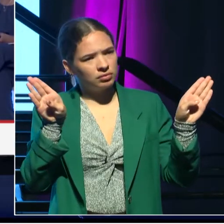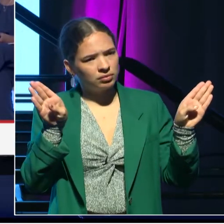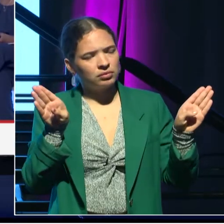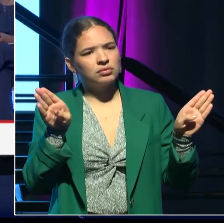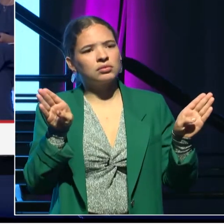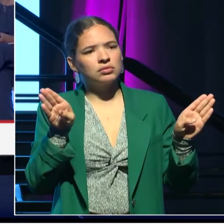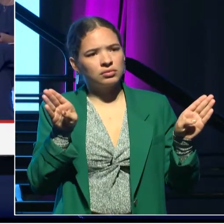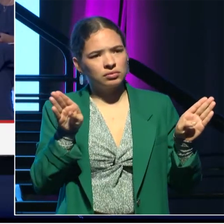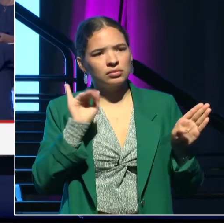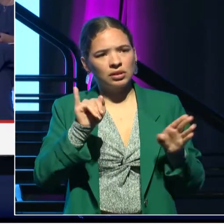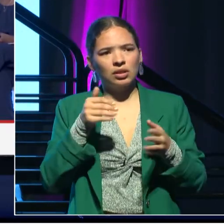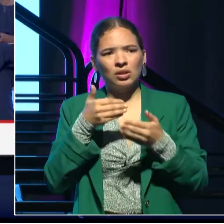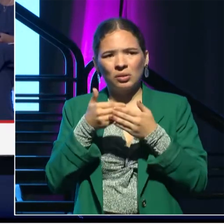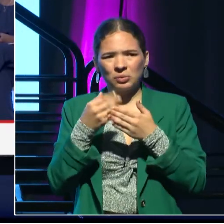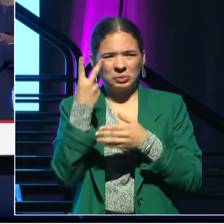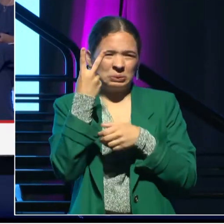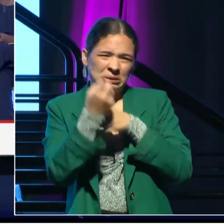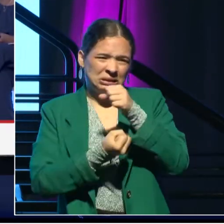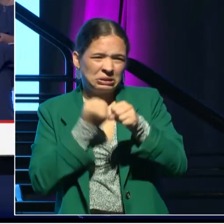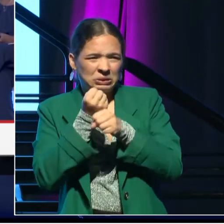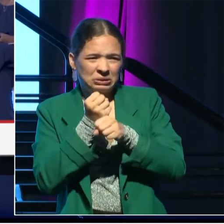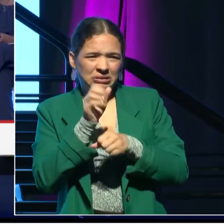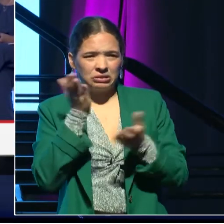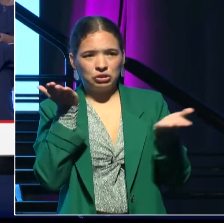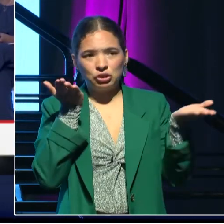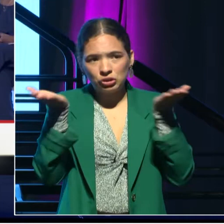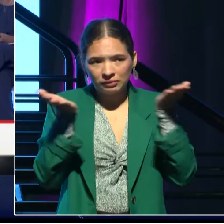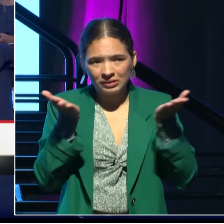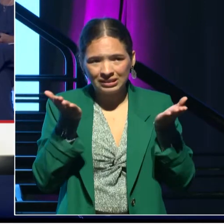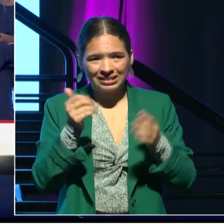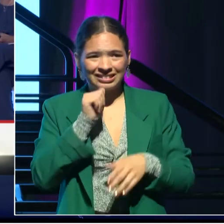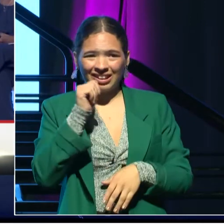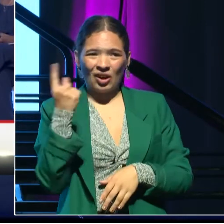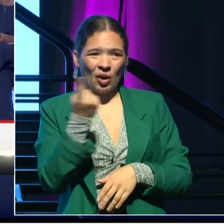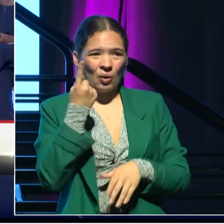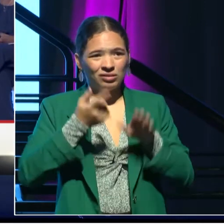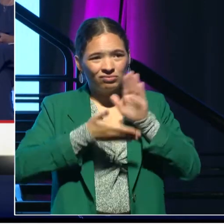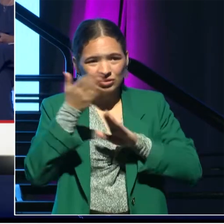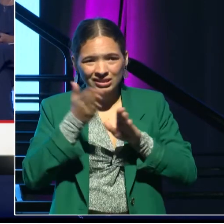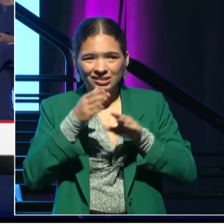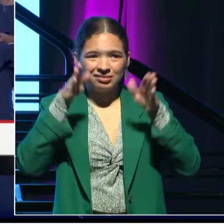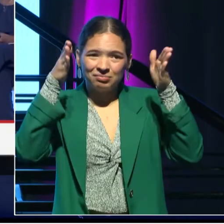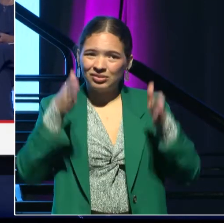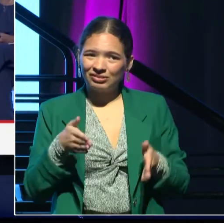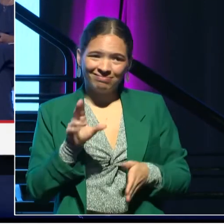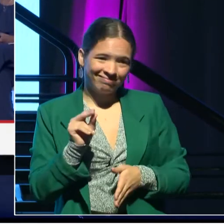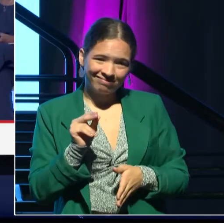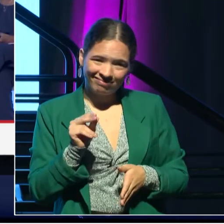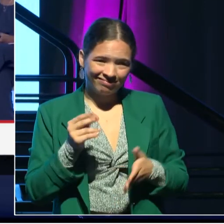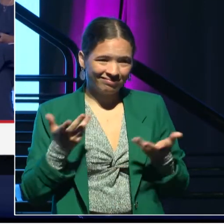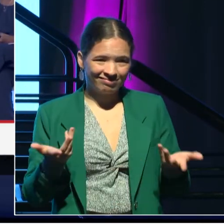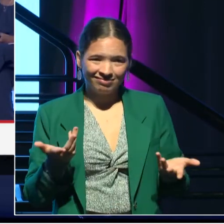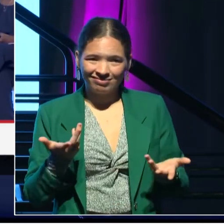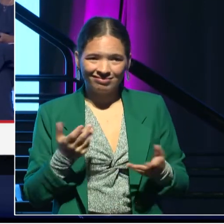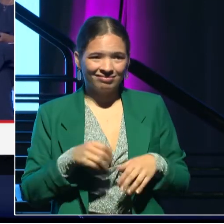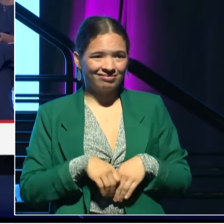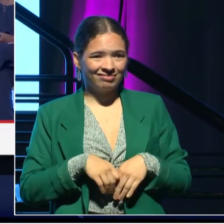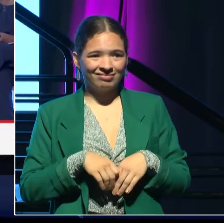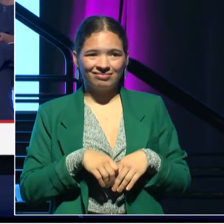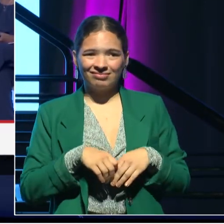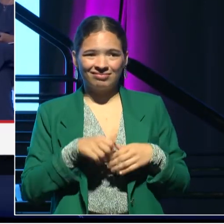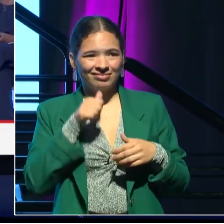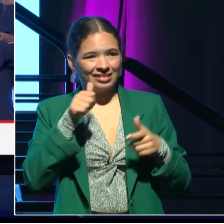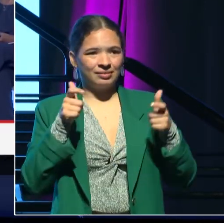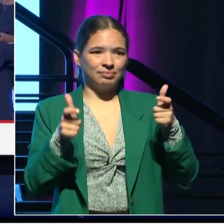2 years, where services weren't always in person, weren't as intensive as they were before the